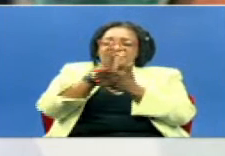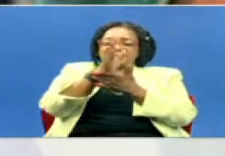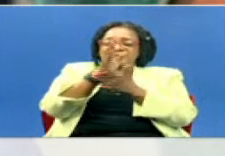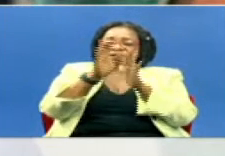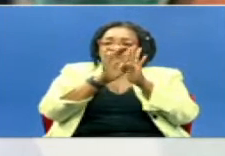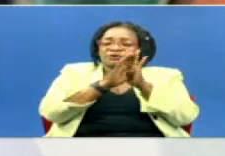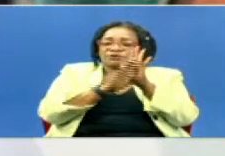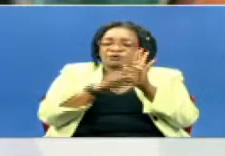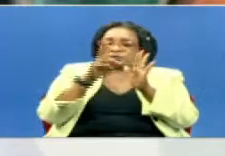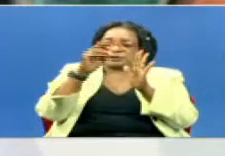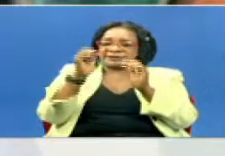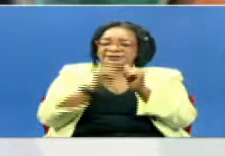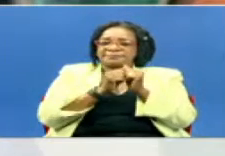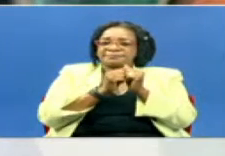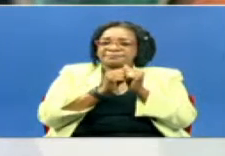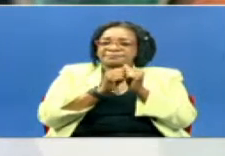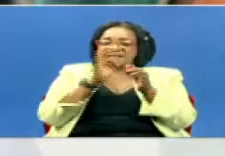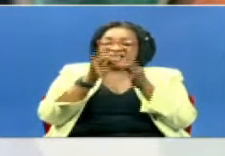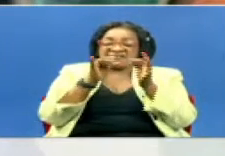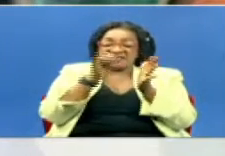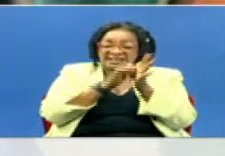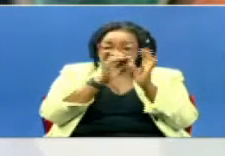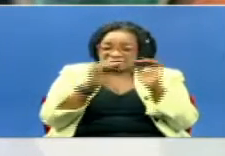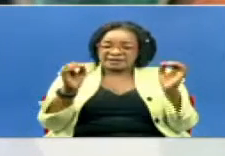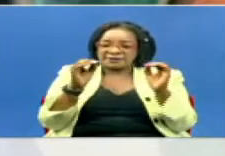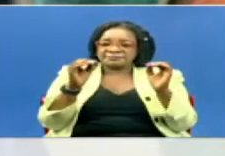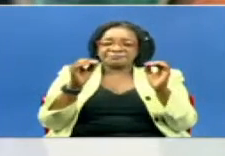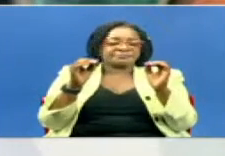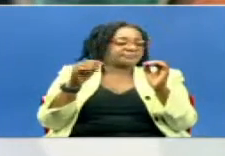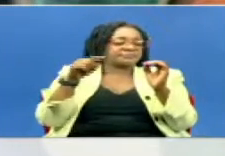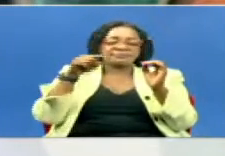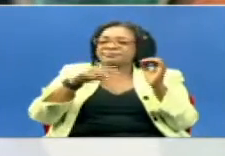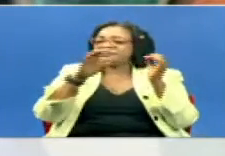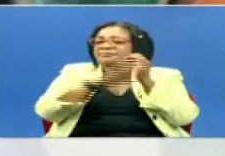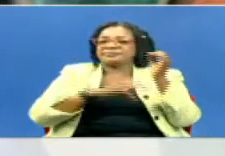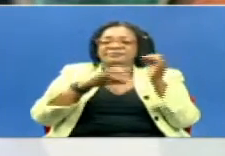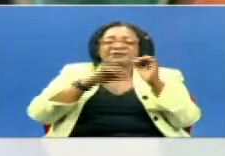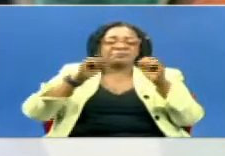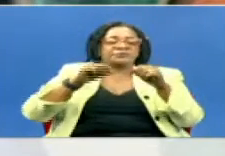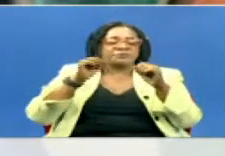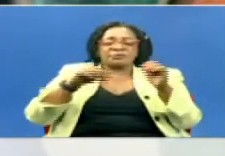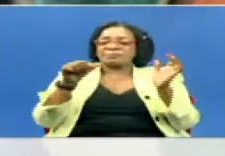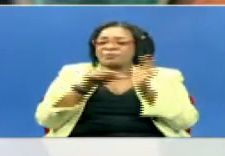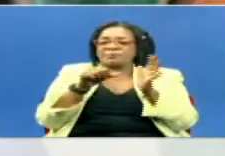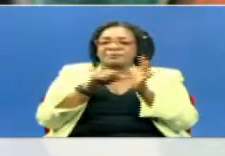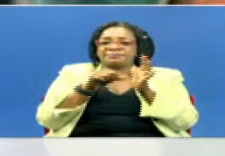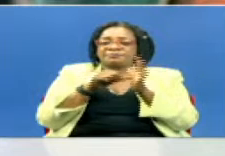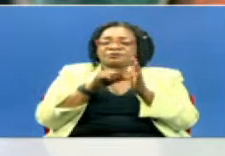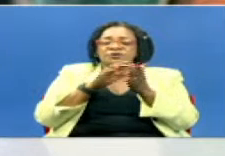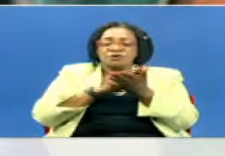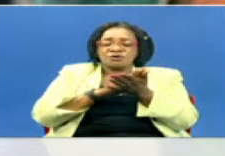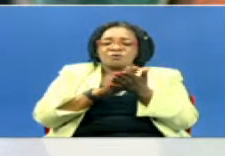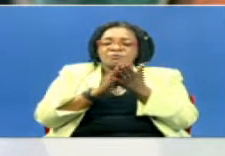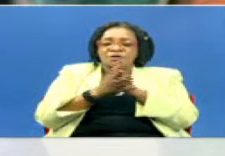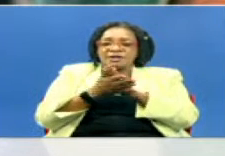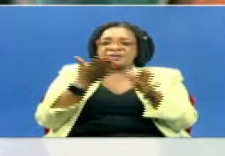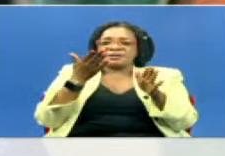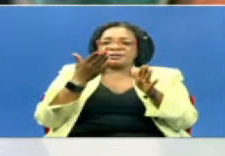Constitution 2010. If it wasn't for that, I think this country will have gone backwards. Mm-hmm. And we hope nobody, not even